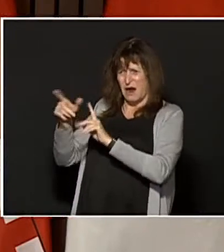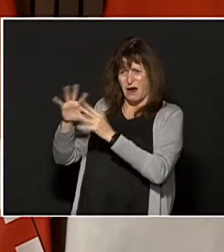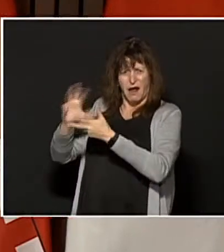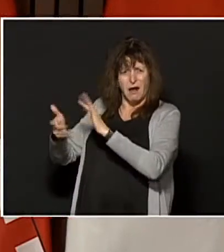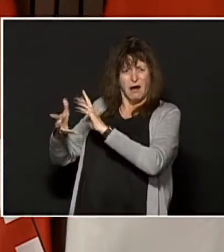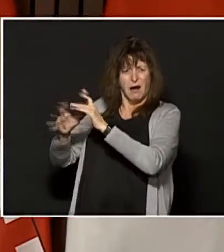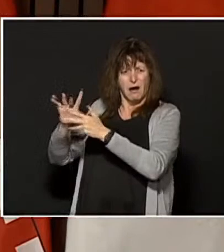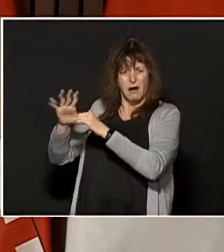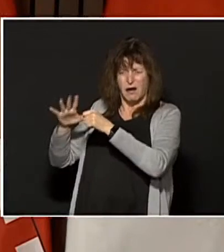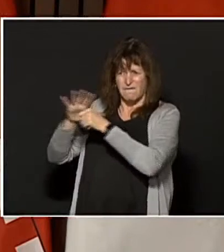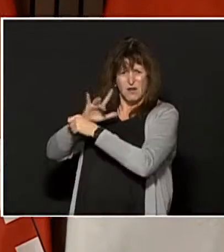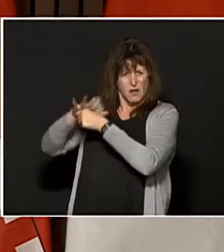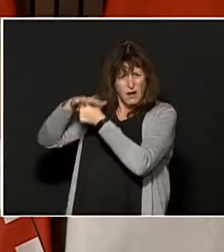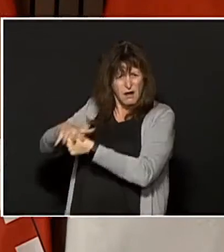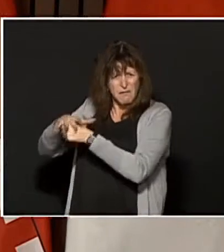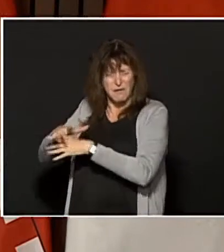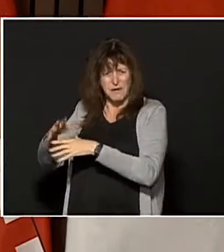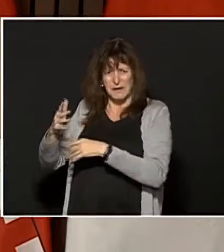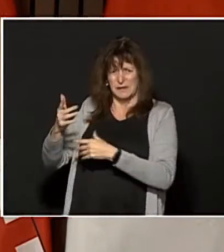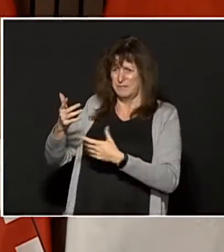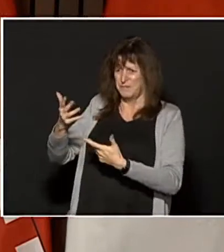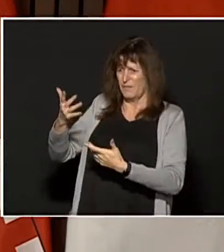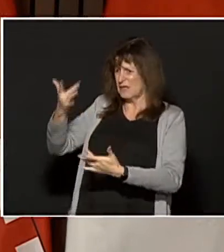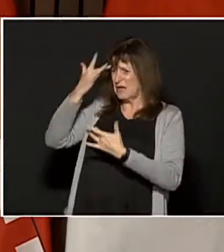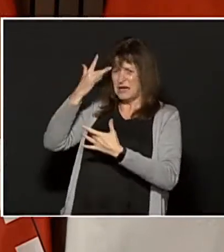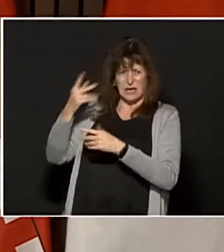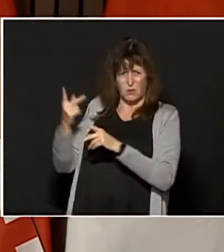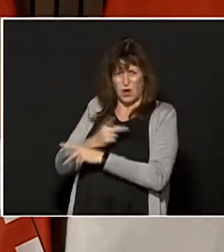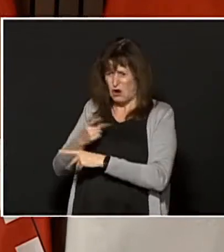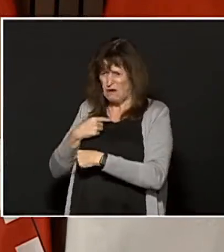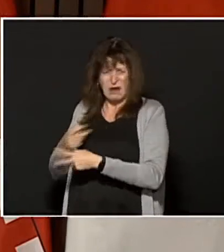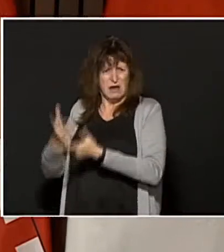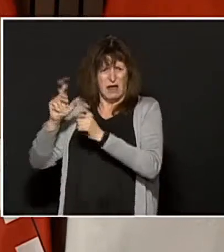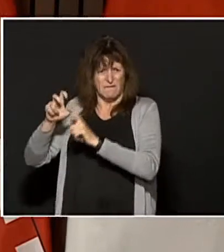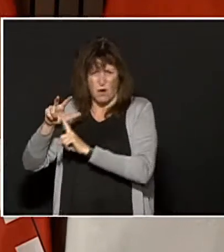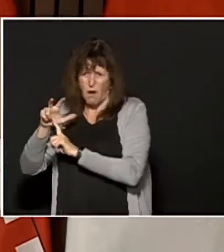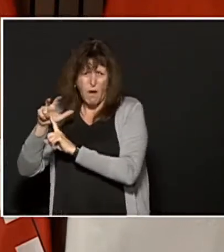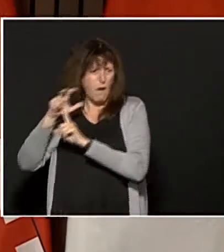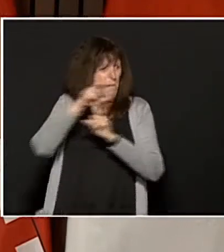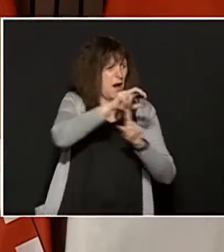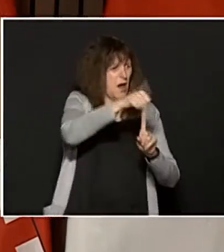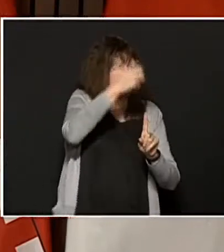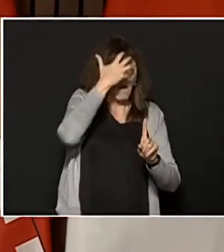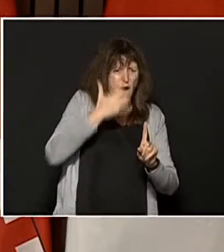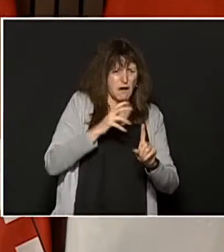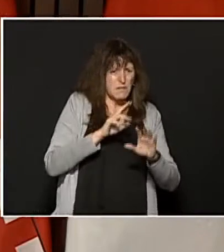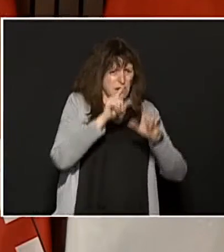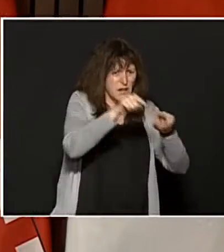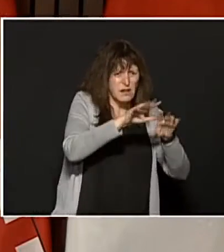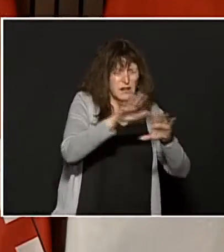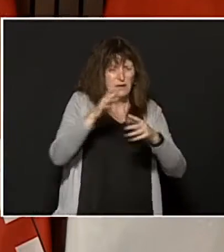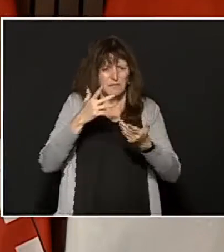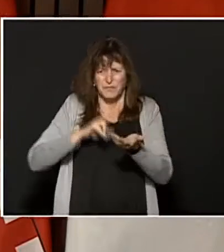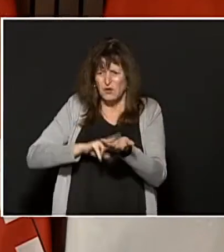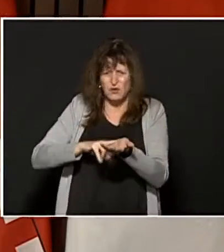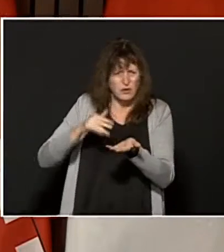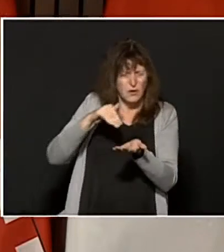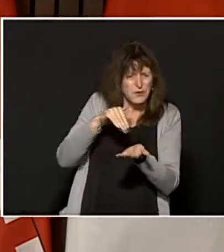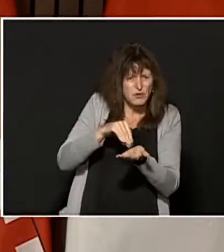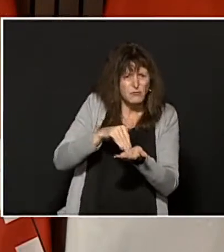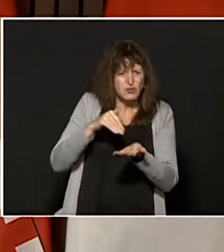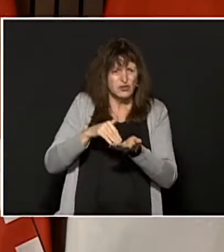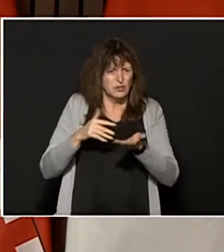into ambulances, and moving them across the province because we're searching for beds. Nurses and doctors are attending to patients in field